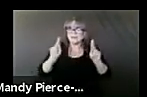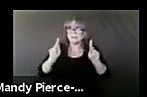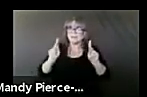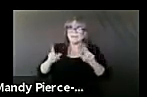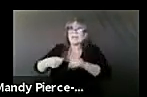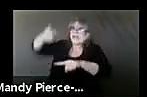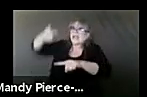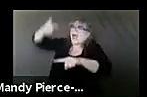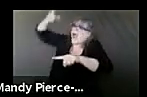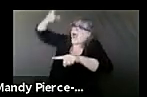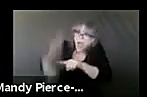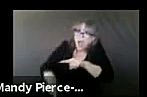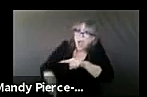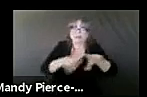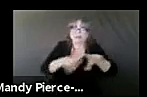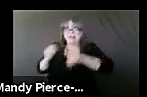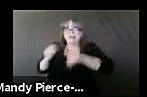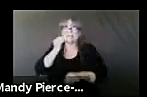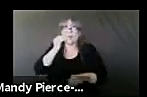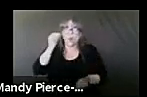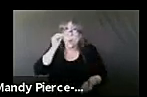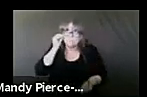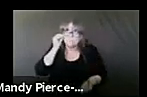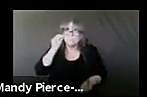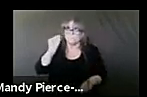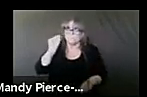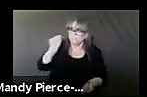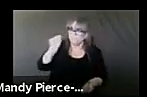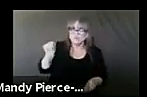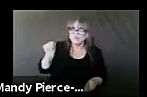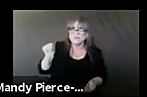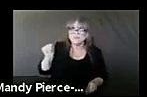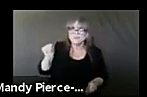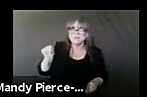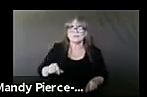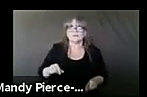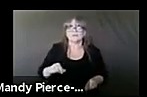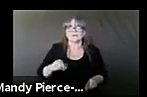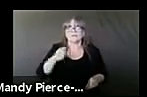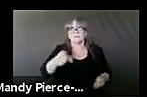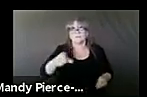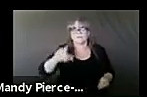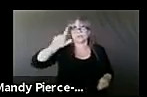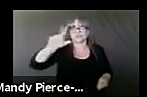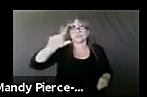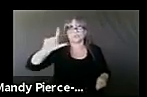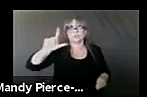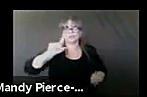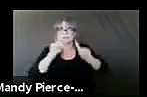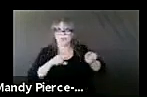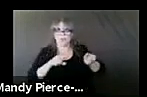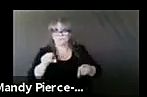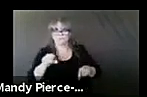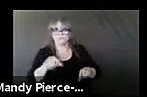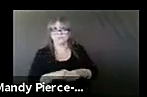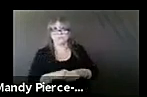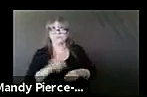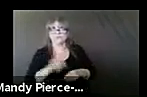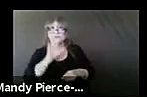Hi, it's Jill Ryan, and I'll take that. So we are in the process of evaluating the level of success produced by